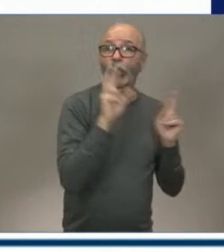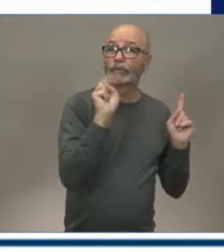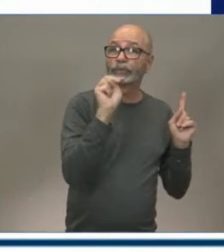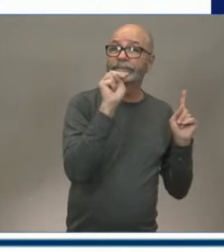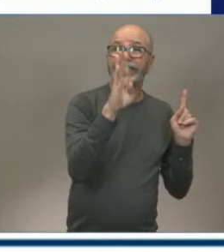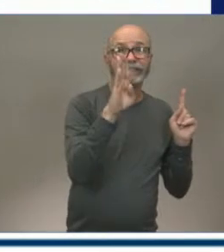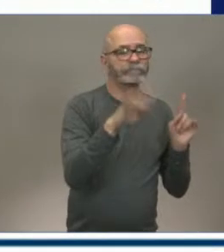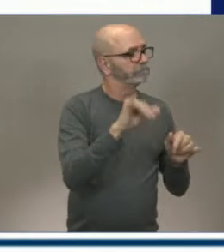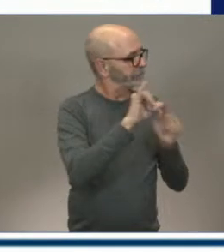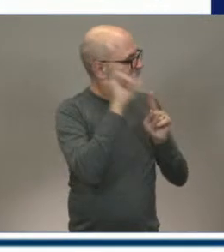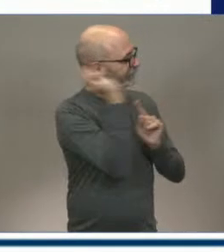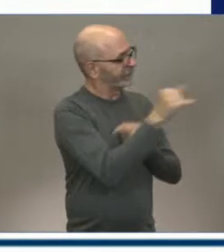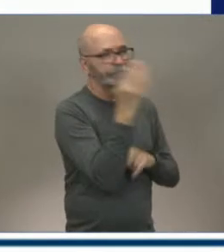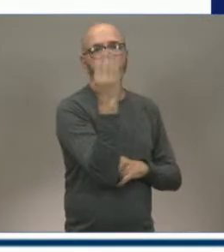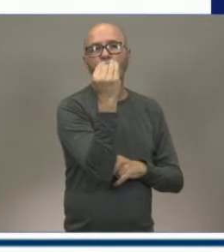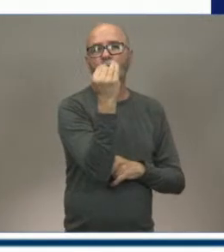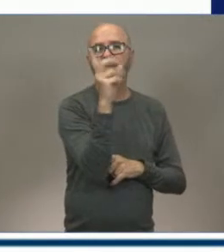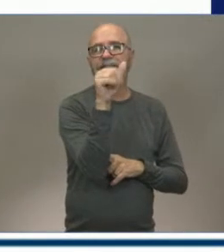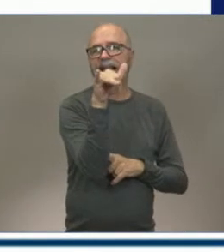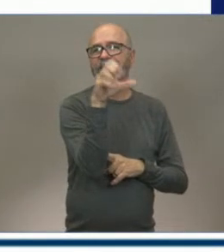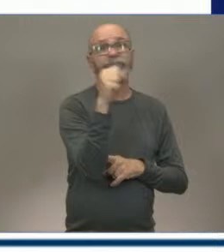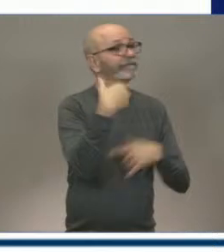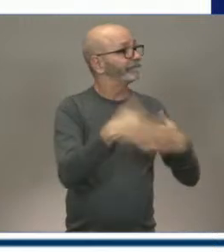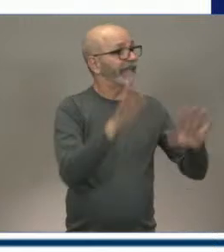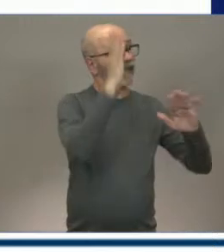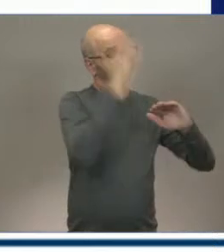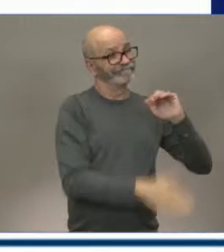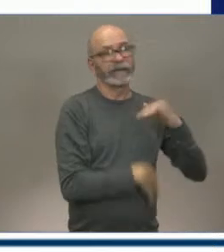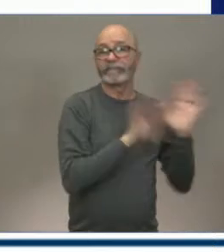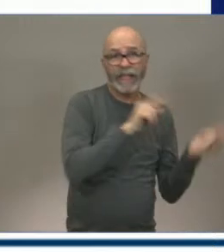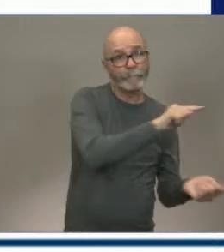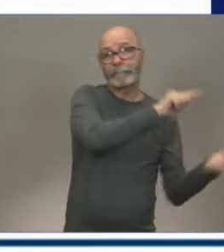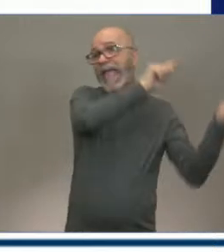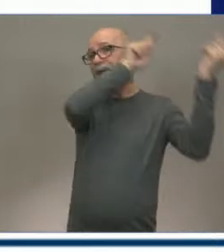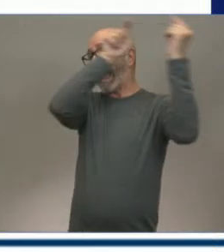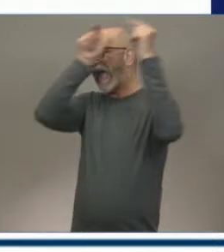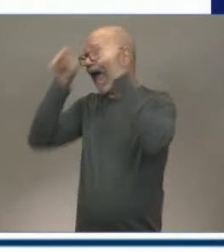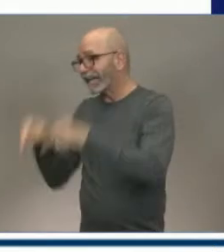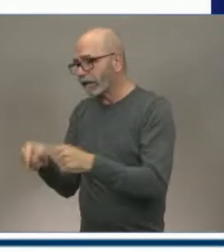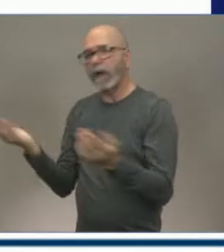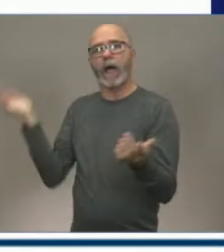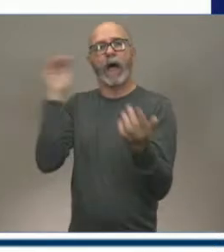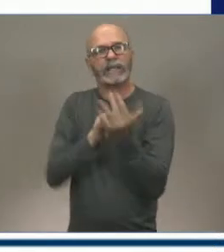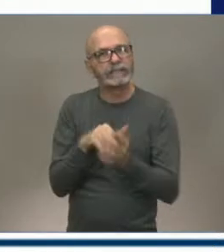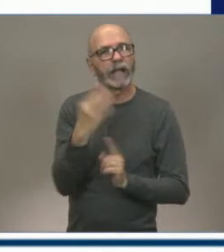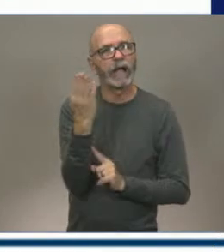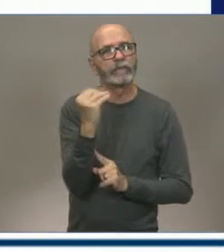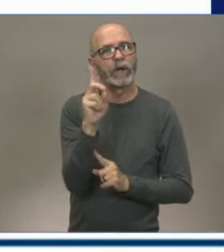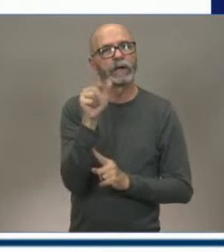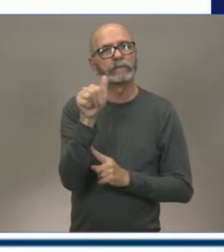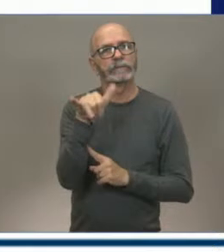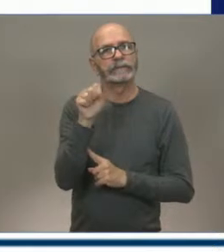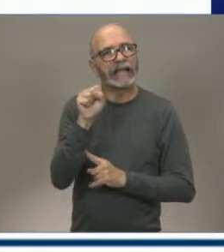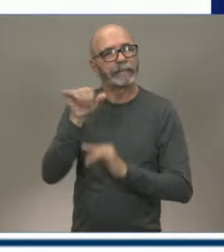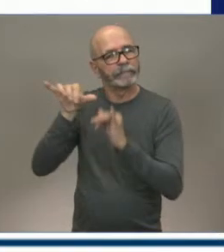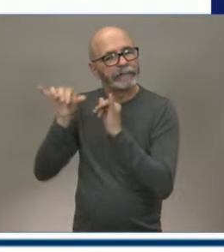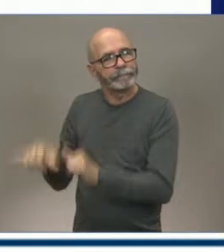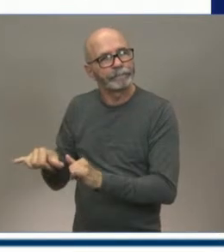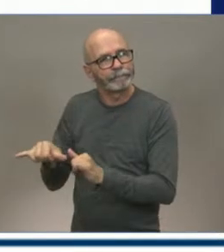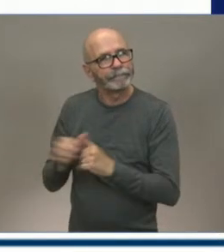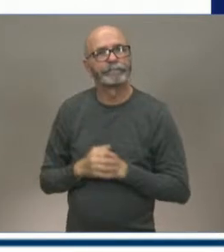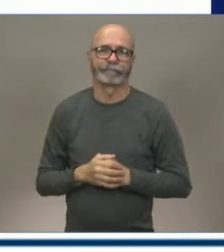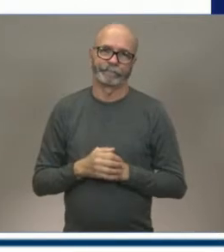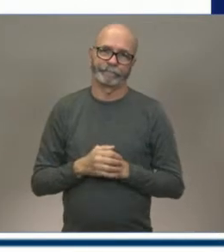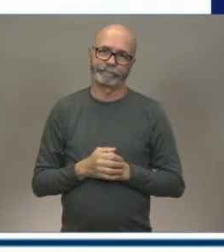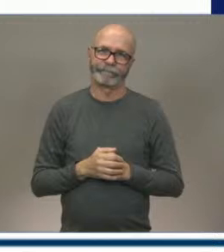will be tracking this through our online digital safe check-in form, but what we're saying here is do not go to